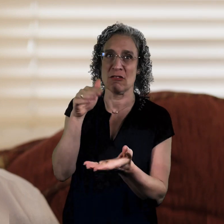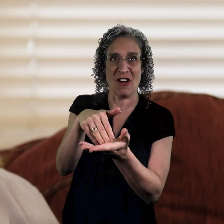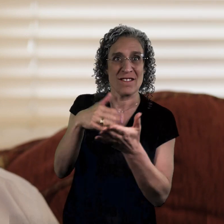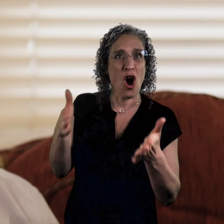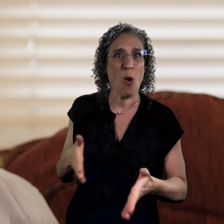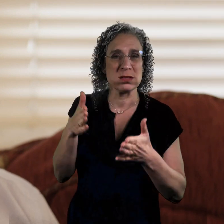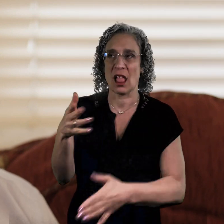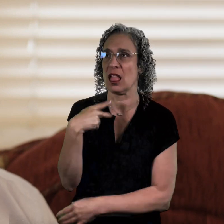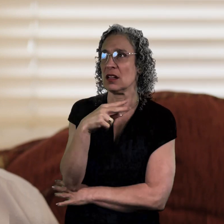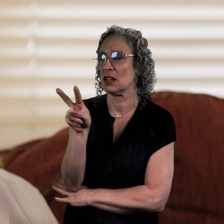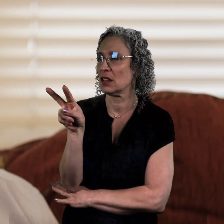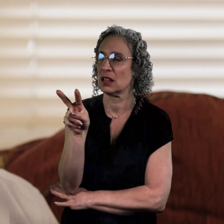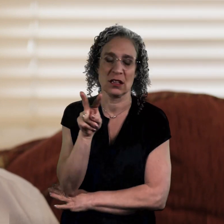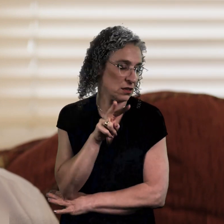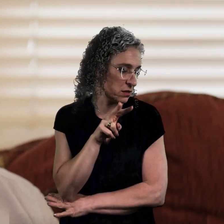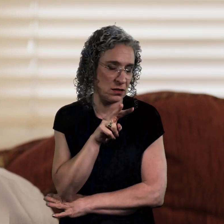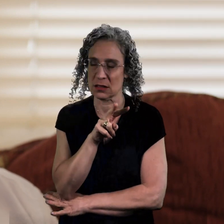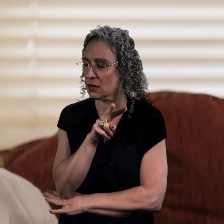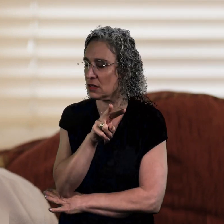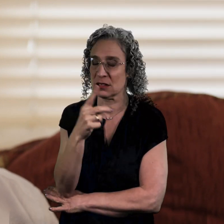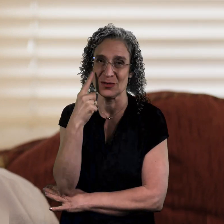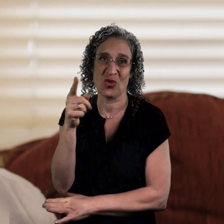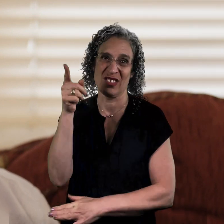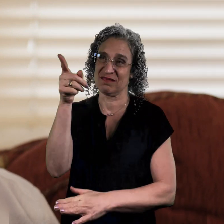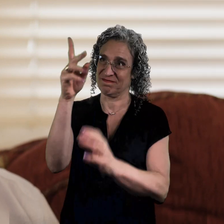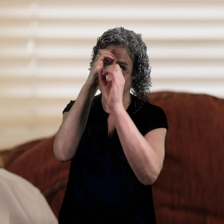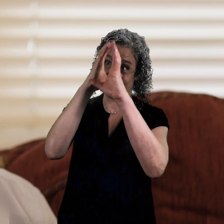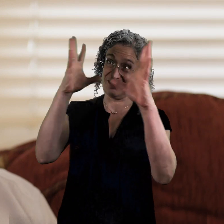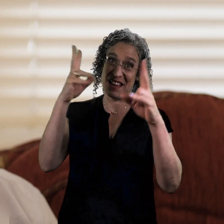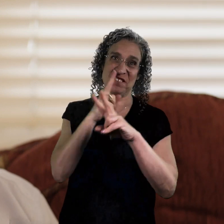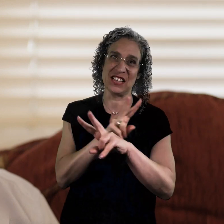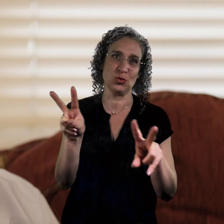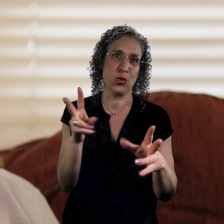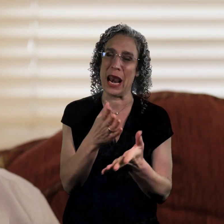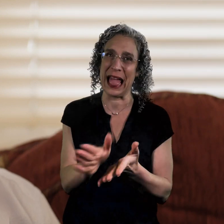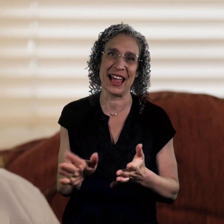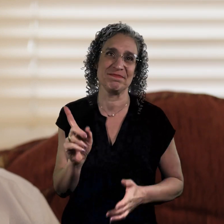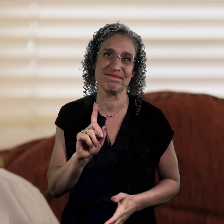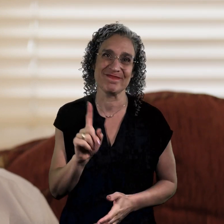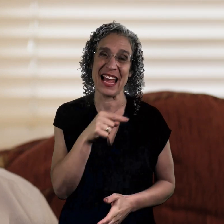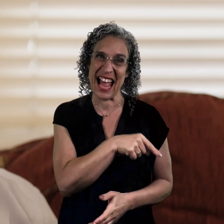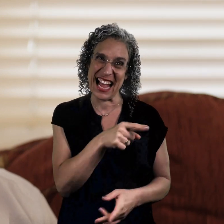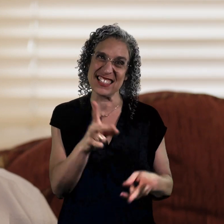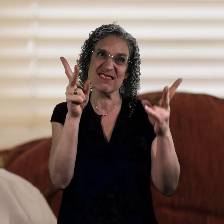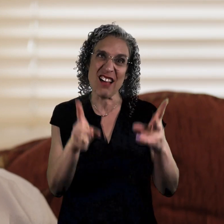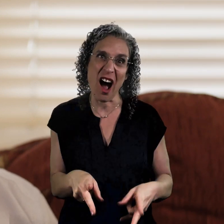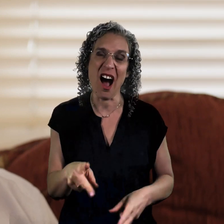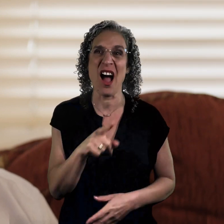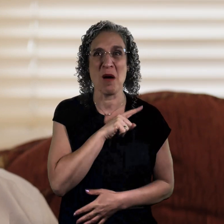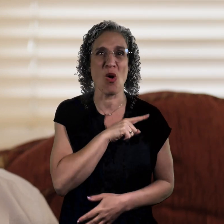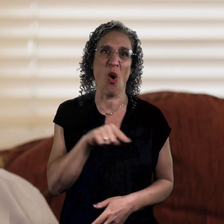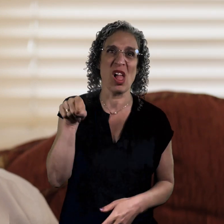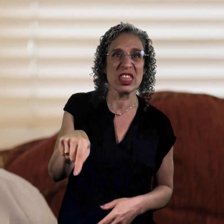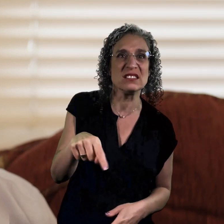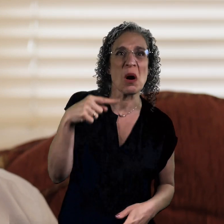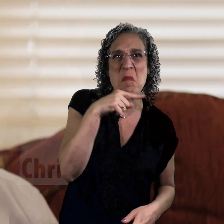doctors, the police and the hospital chaplain, when they walked in the room, their faces told us. Chris died that morning because one